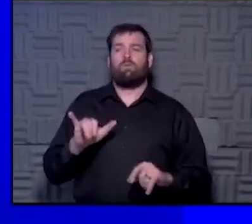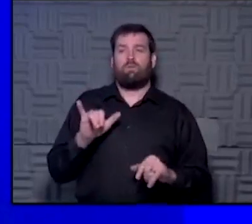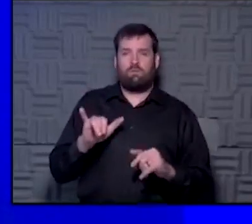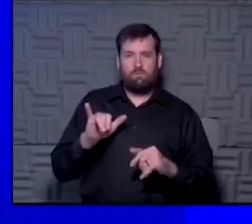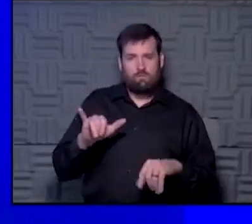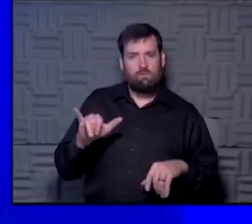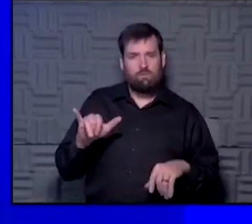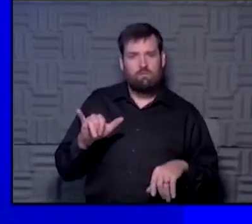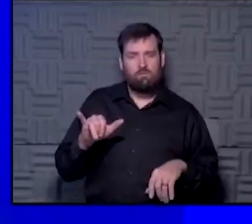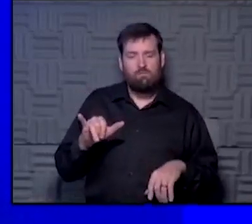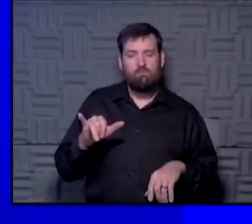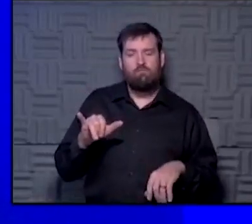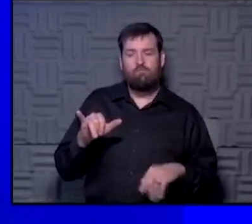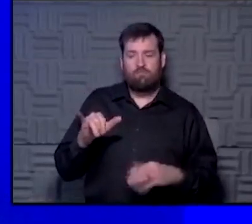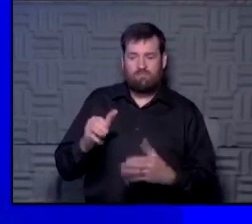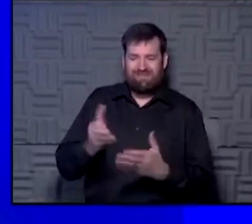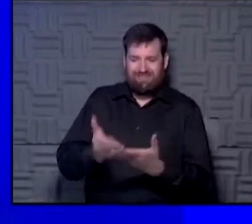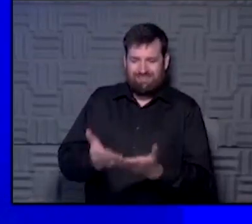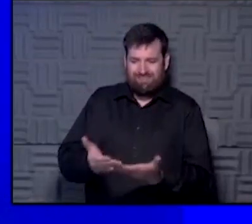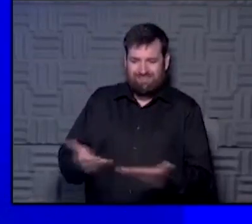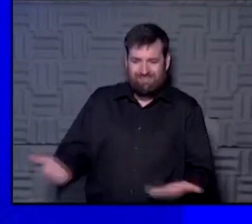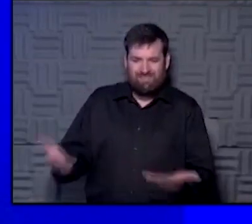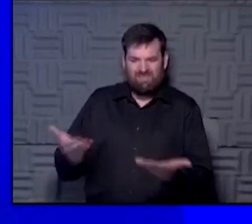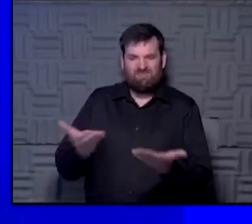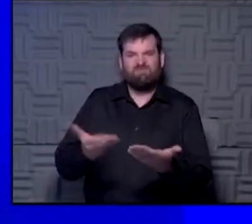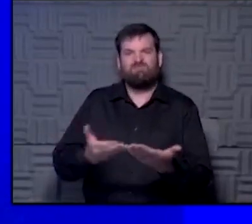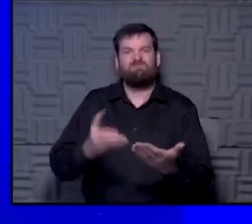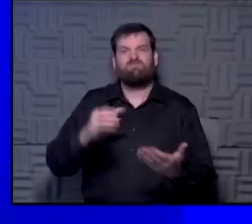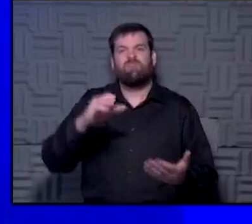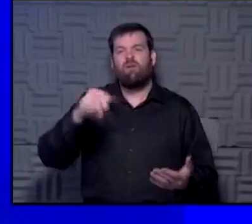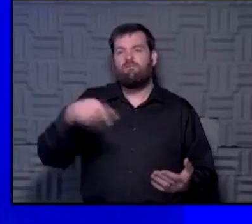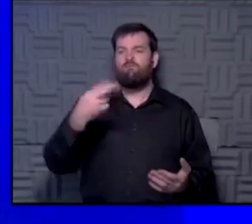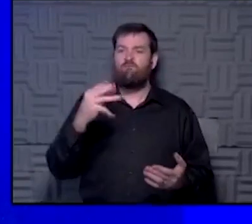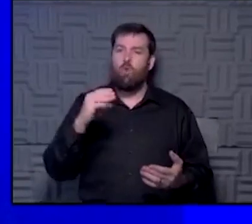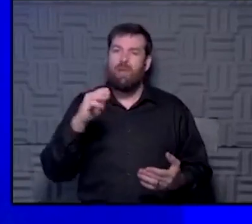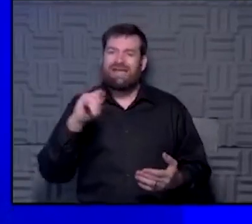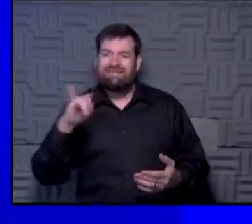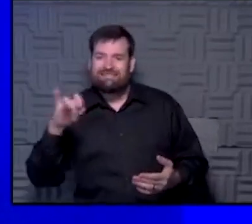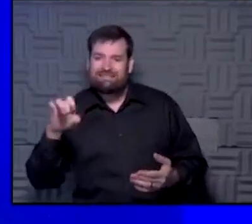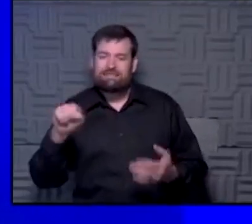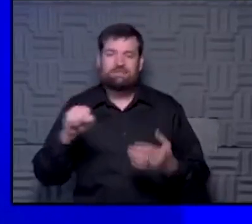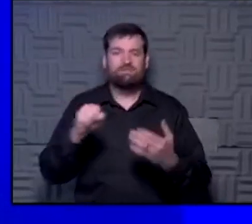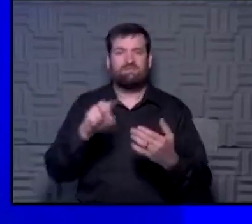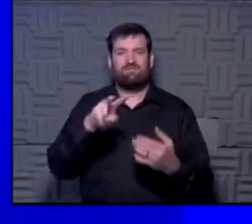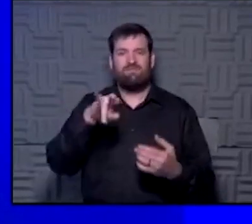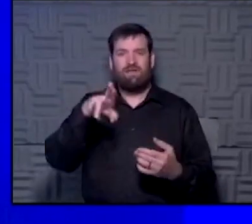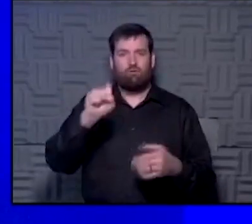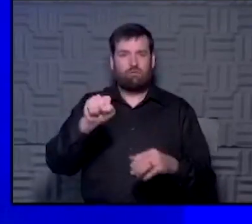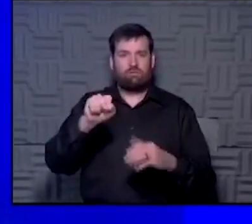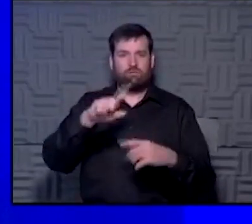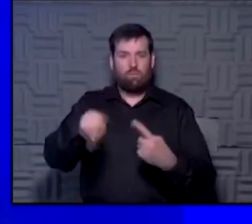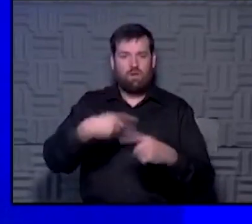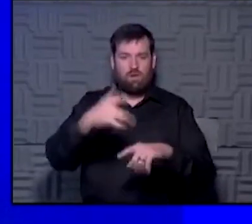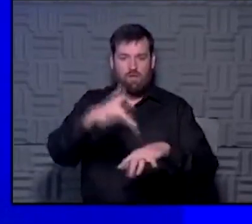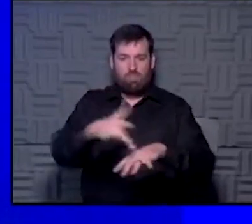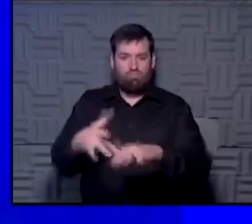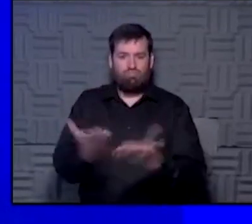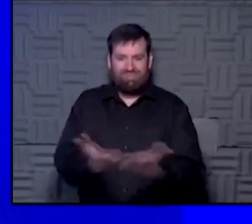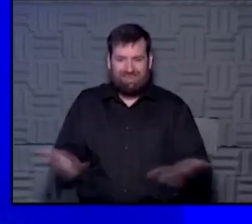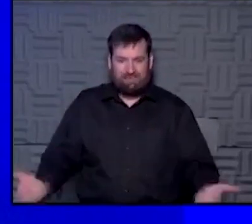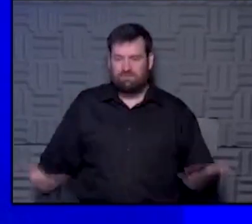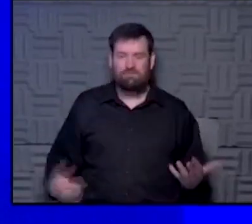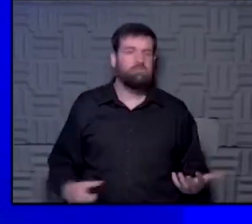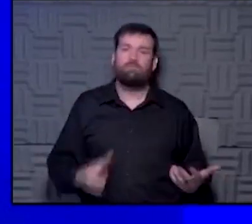is that really the objects on the surfaces, the fomites, the inanimate objects, the virus, when it's there, is really not the